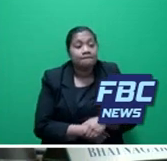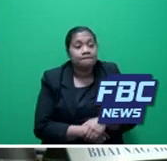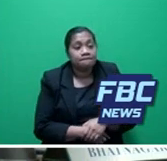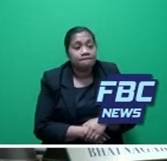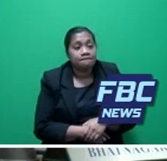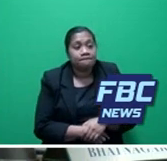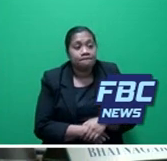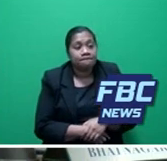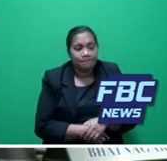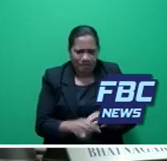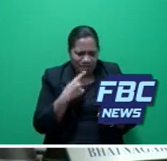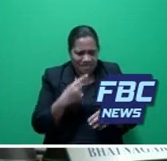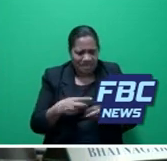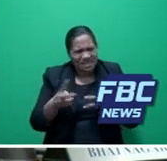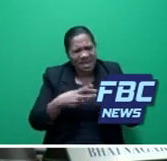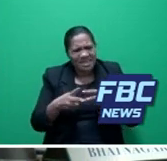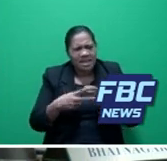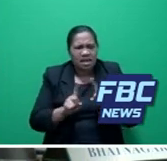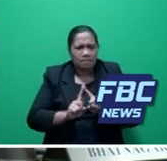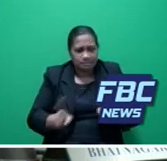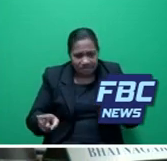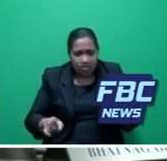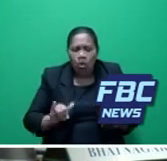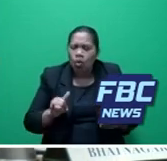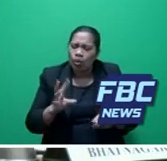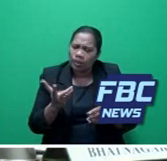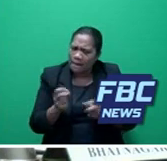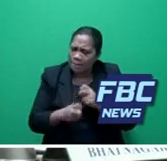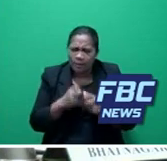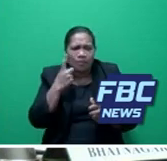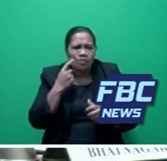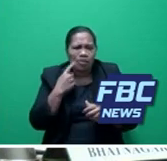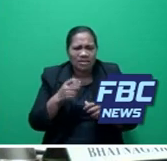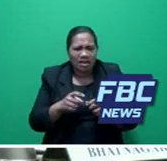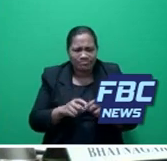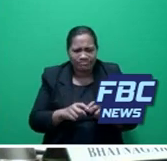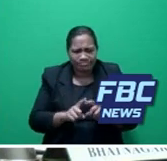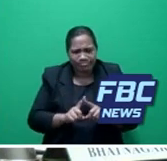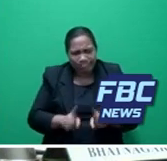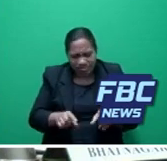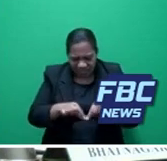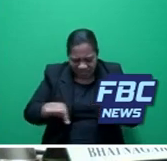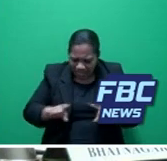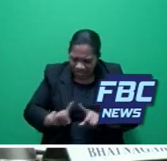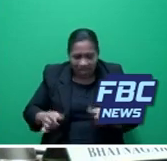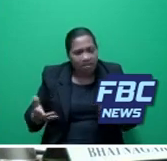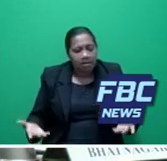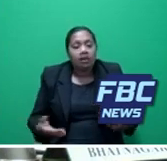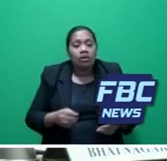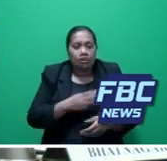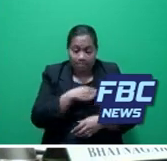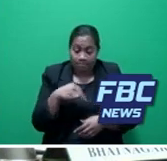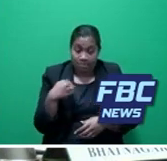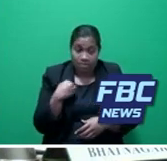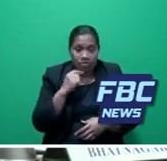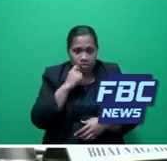the gate is broken or there is some problem and water is leaking, then the ministry deploys a contractor